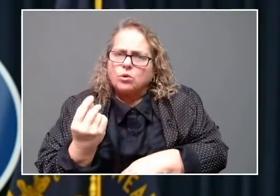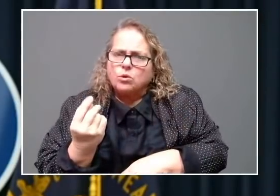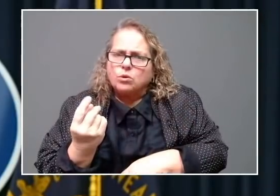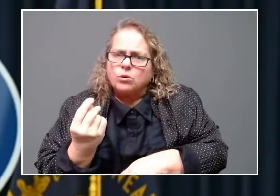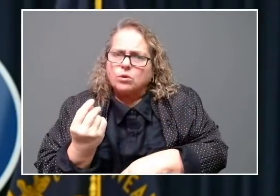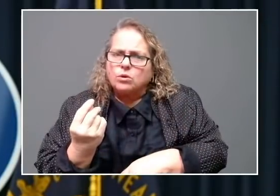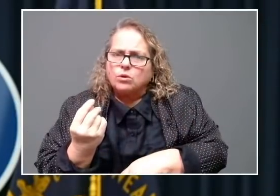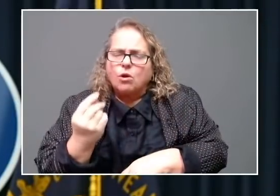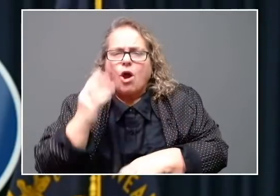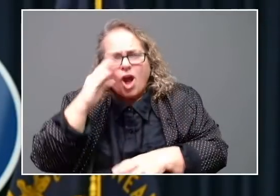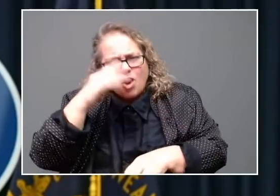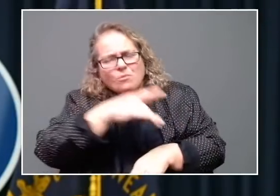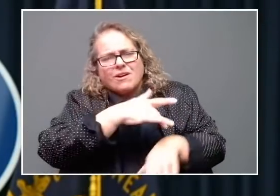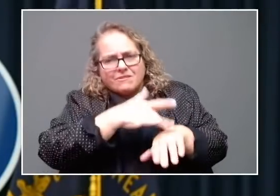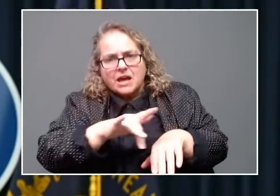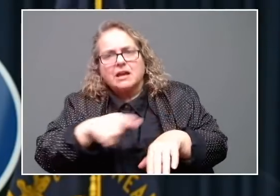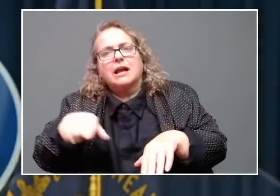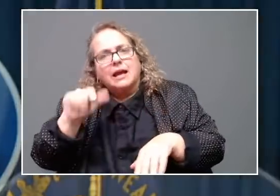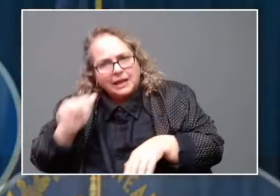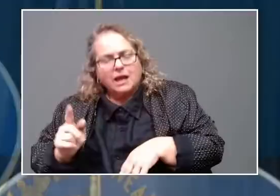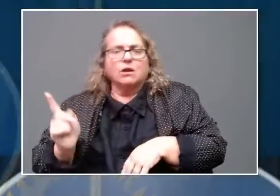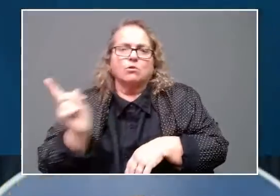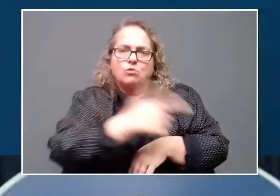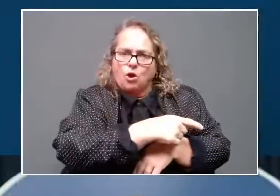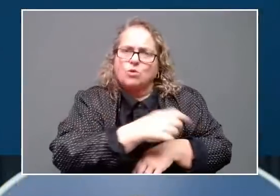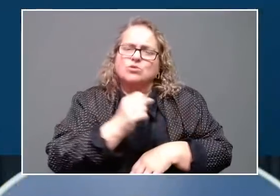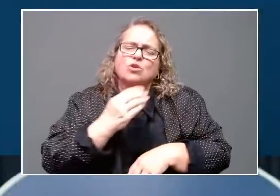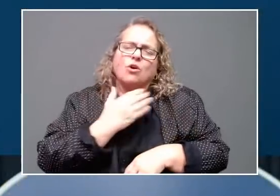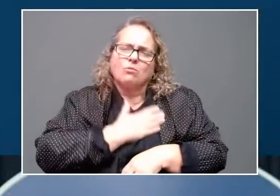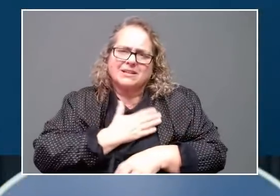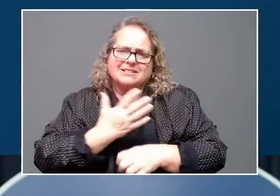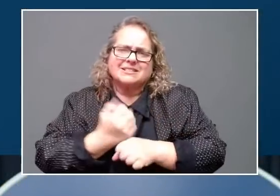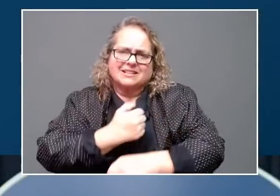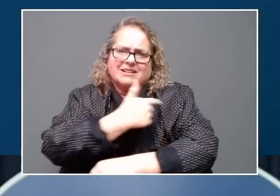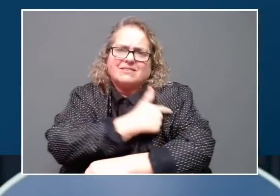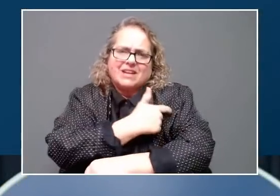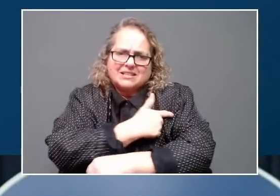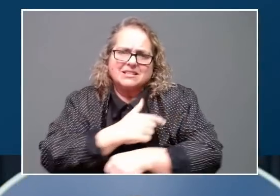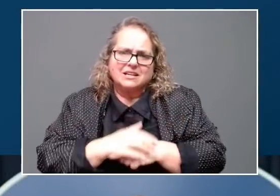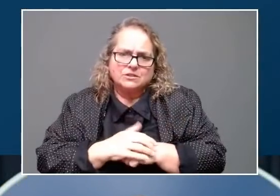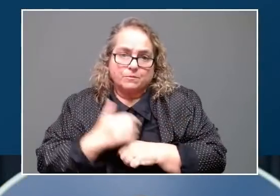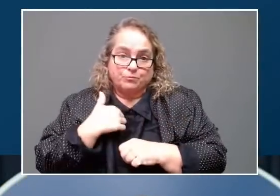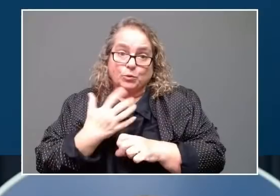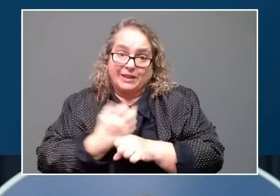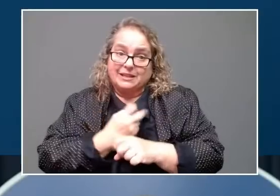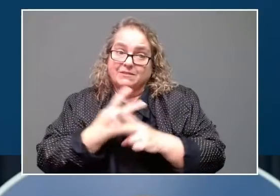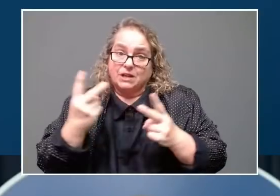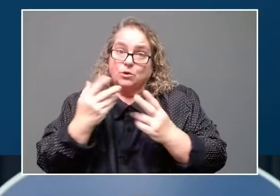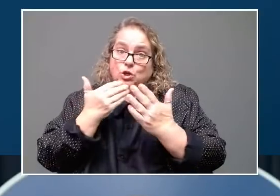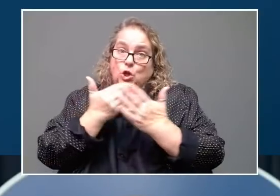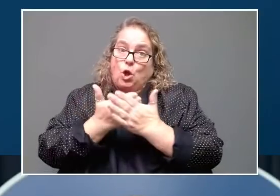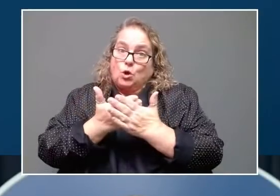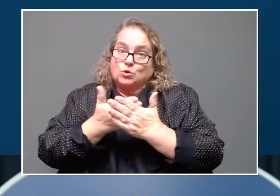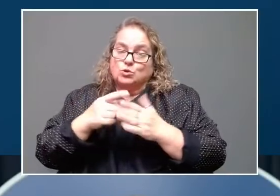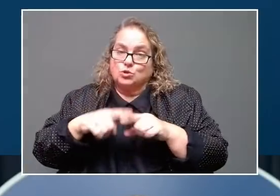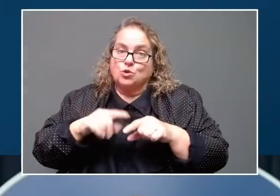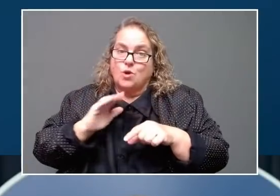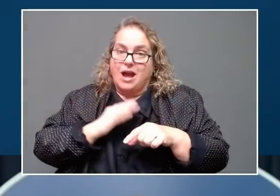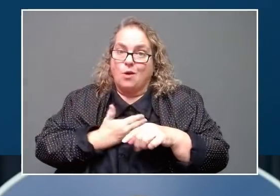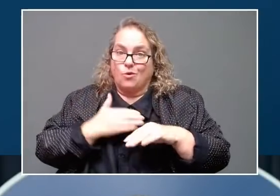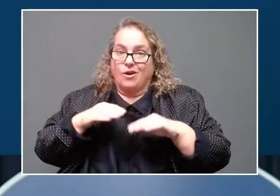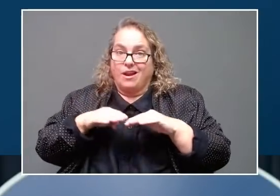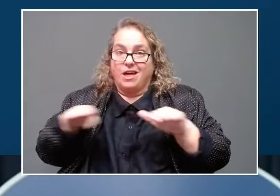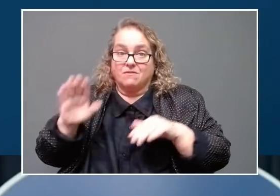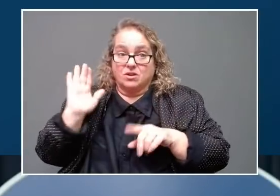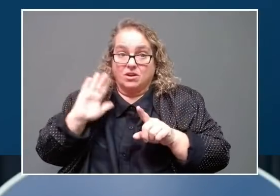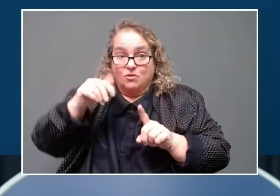it continues to go up. We are getting close to the levels of Delta hospitalization when we